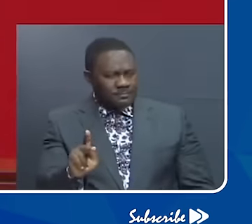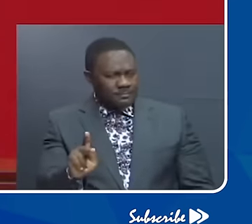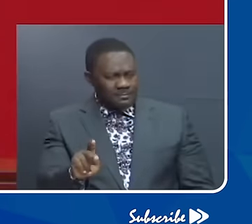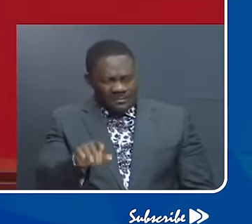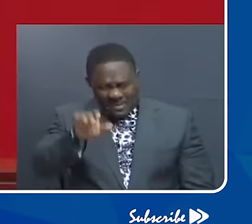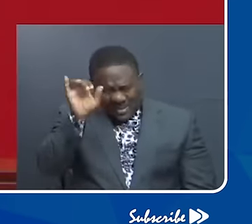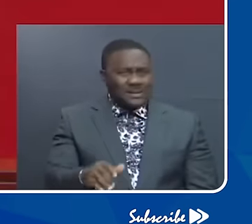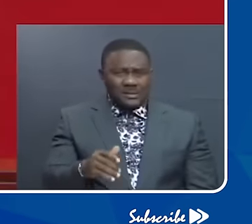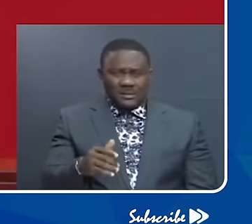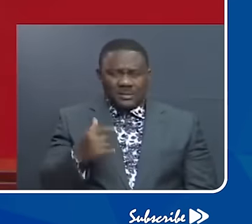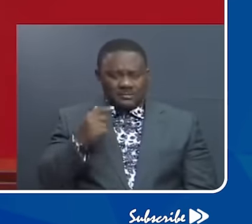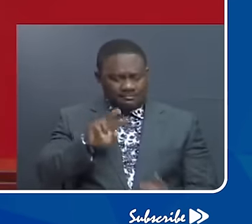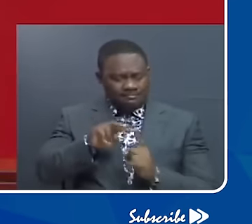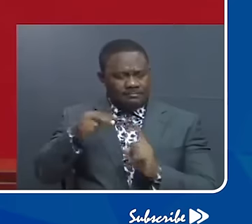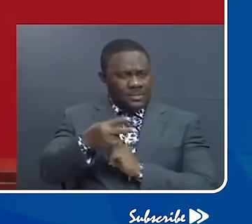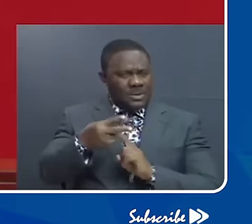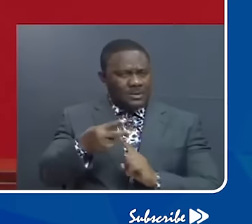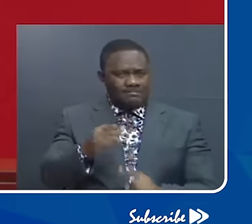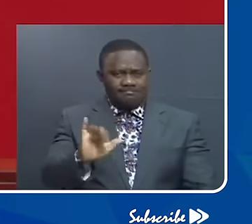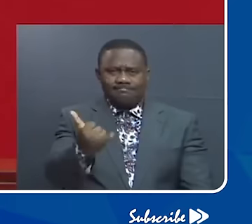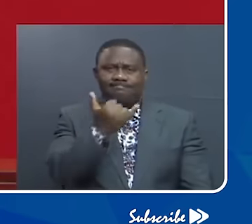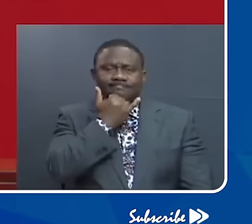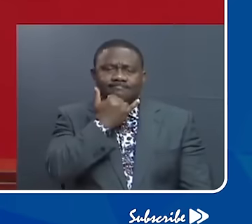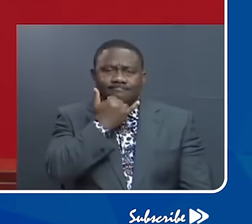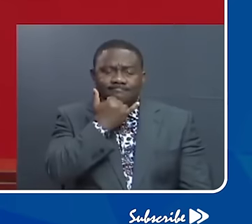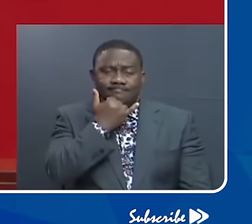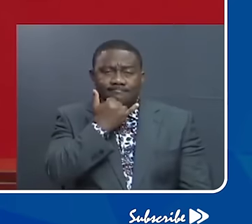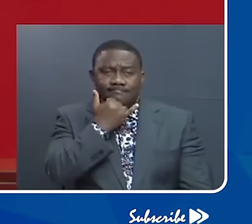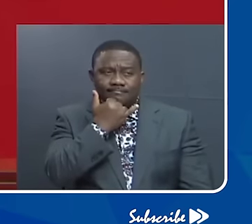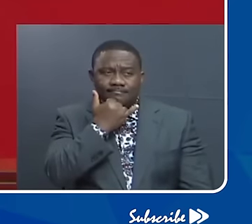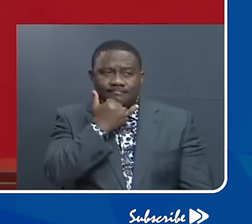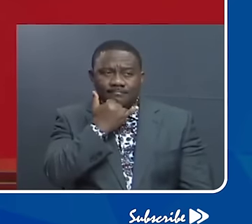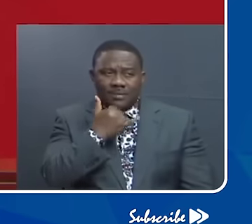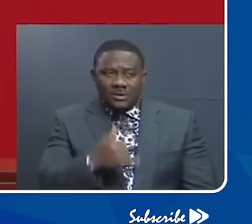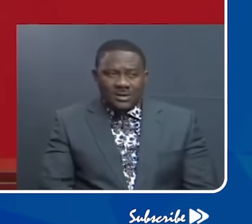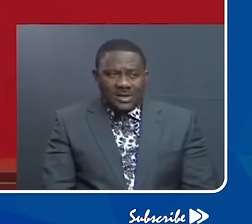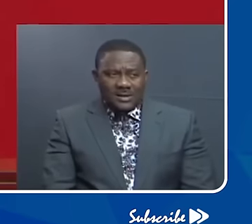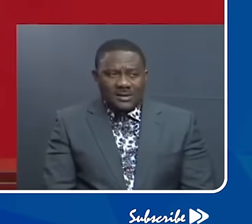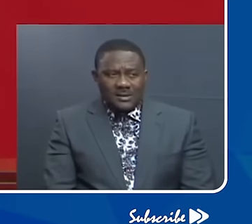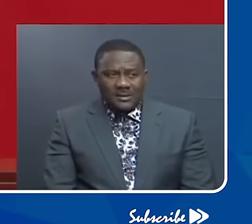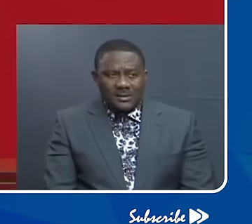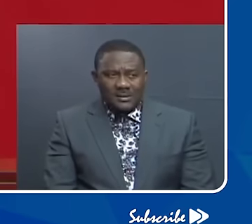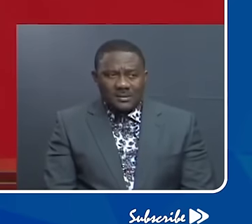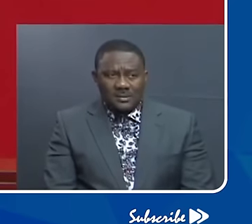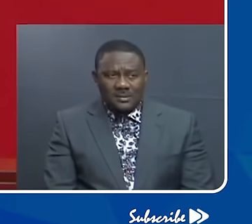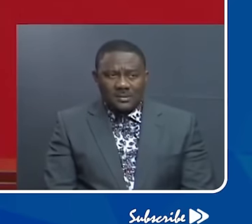my opinion, contemptuous of Parliament.